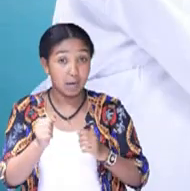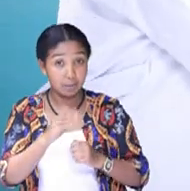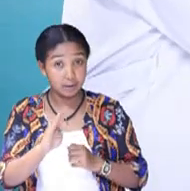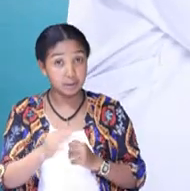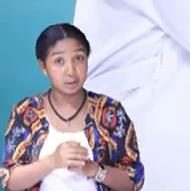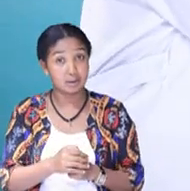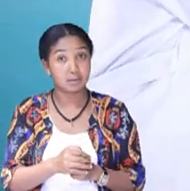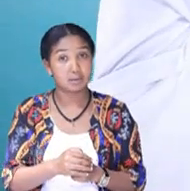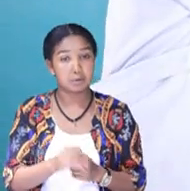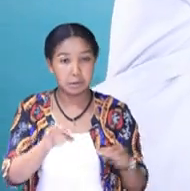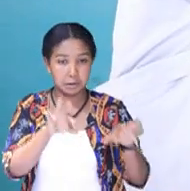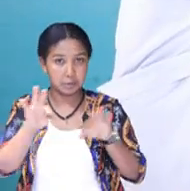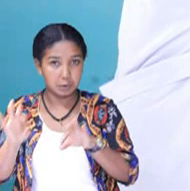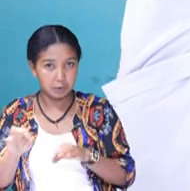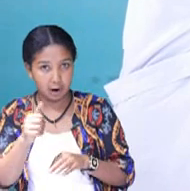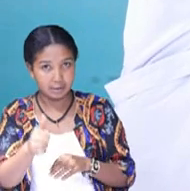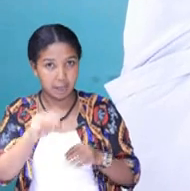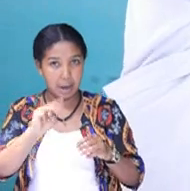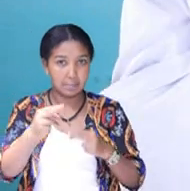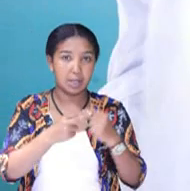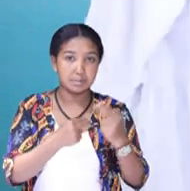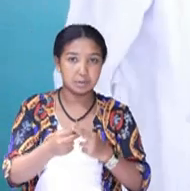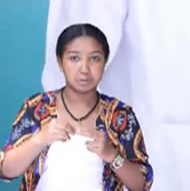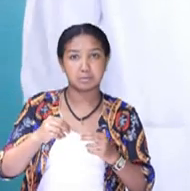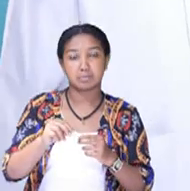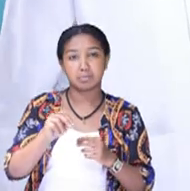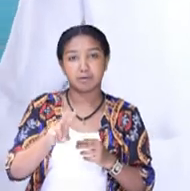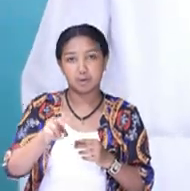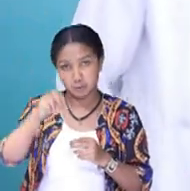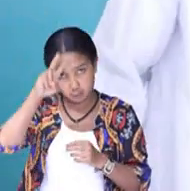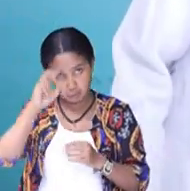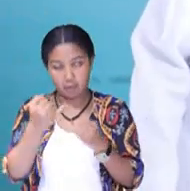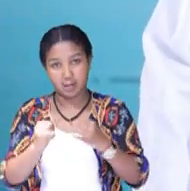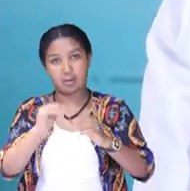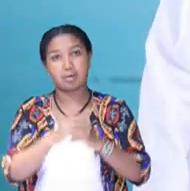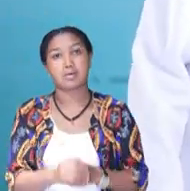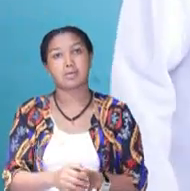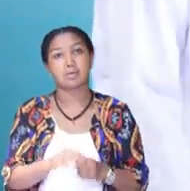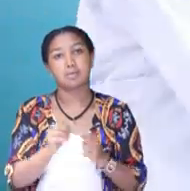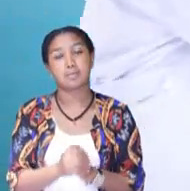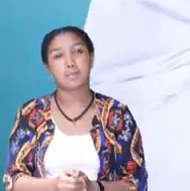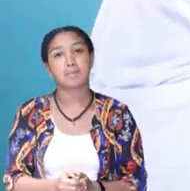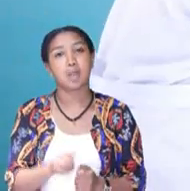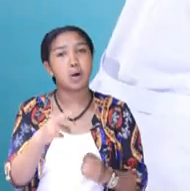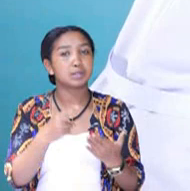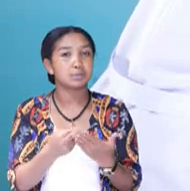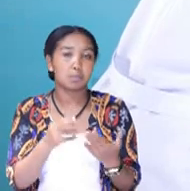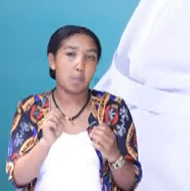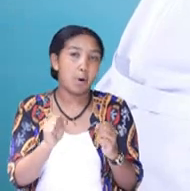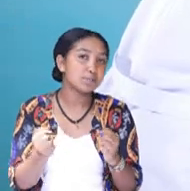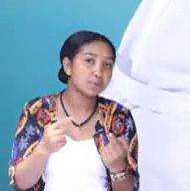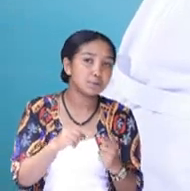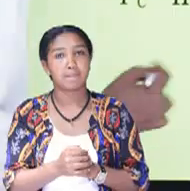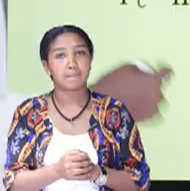be resubstituted as m times the linear velocity squared over r. It's possible to use this, or it's also